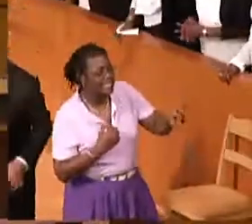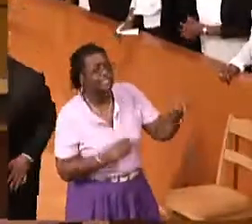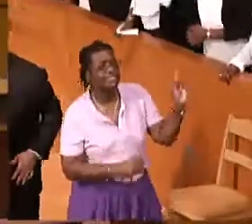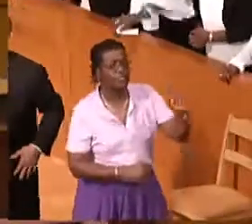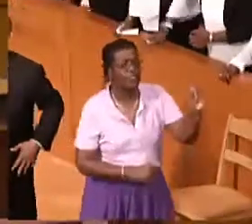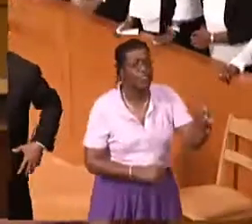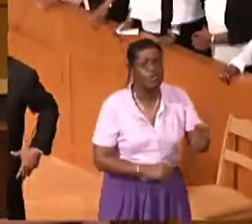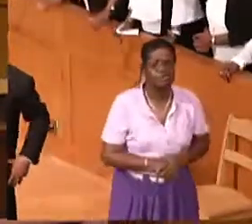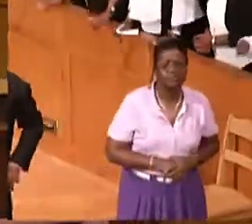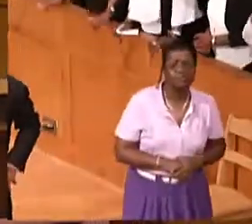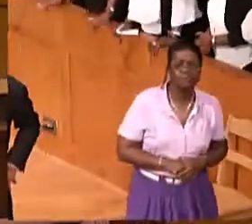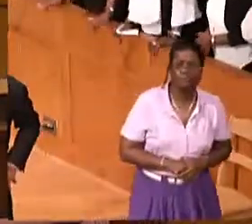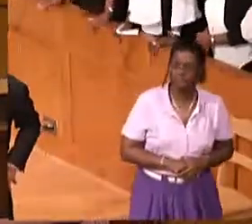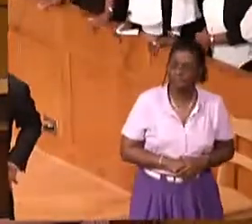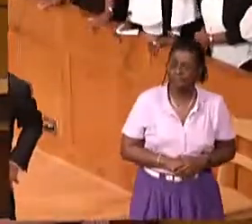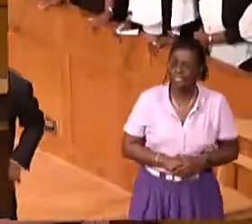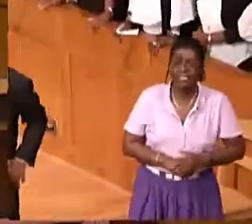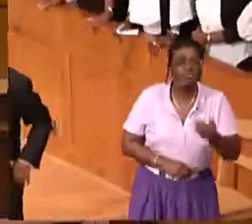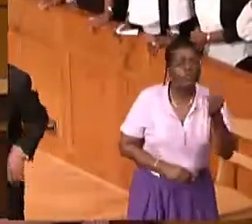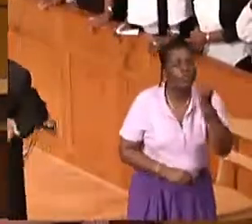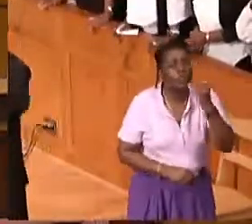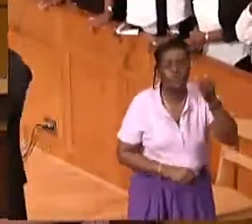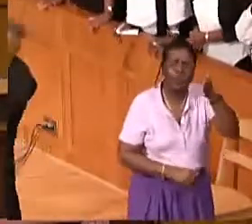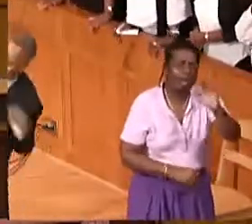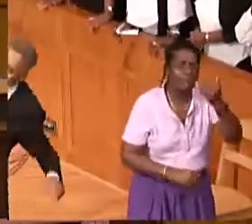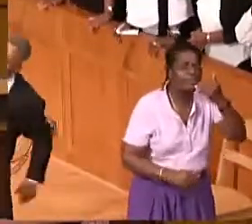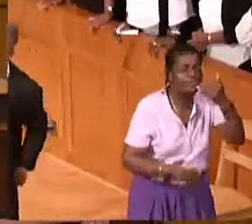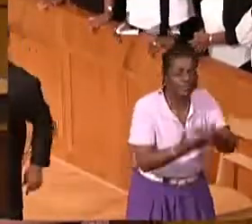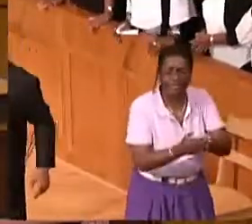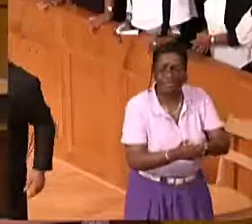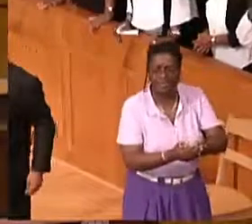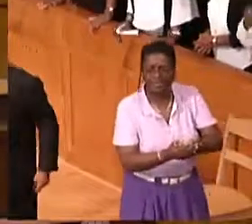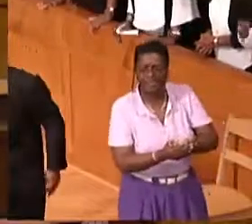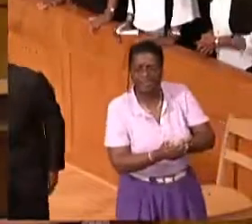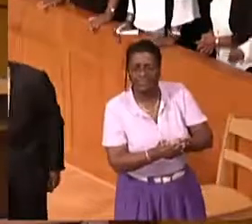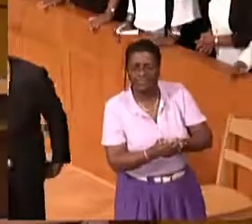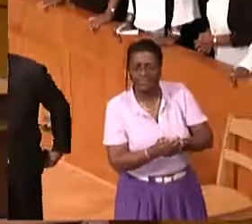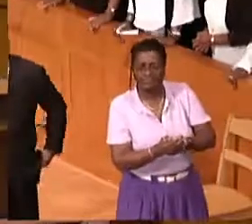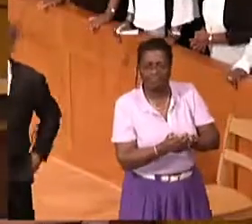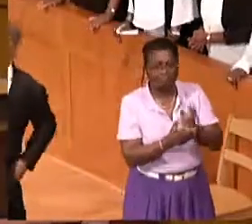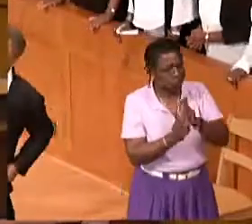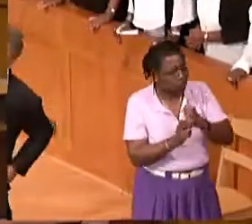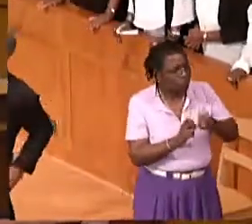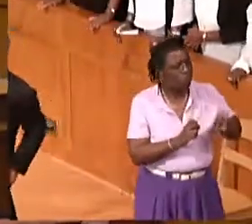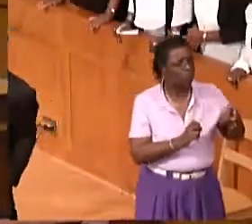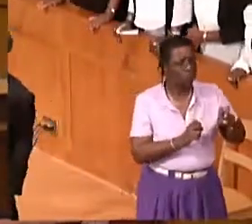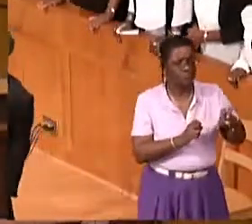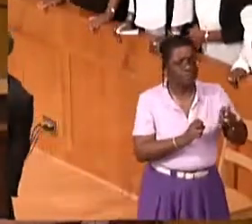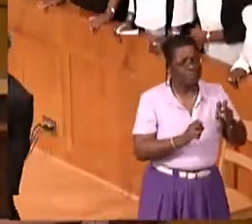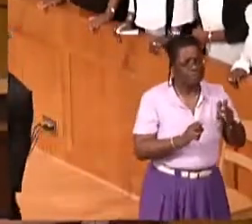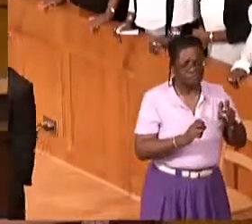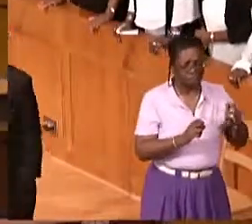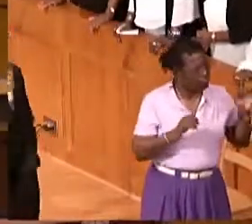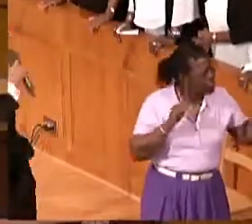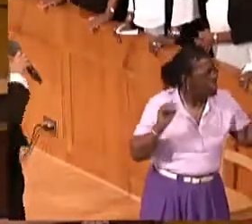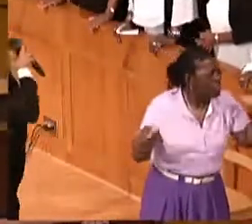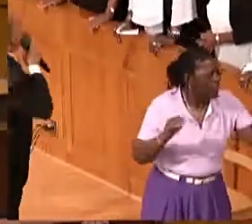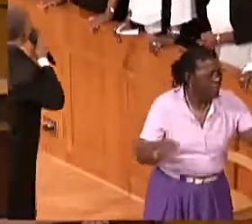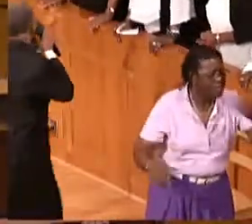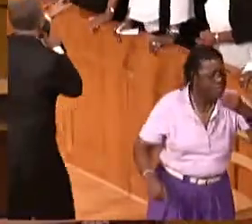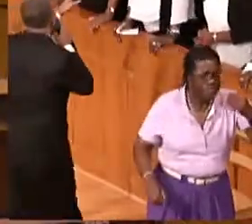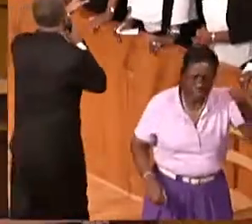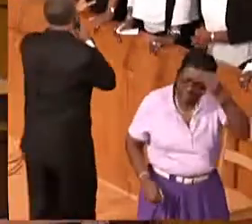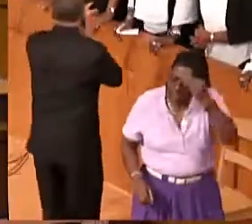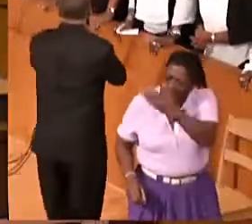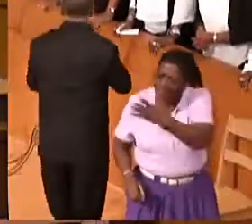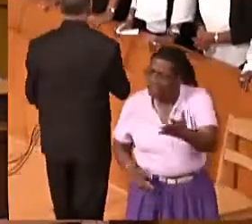somebody. If you know he's been good, break the aisle. Run over and tell somebody else.